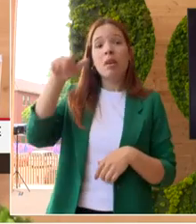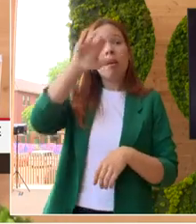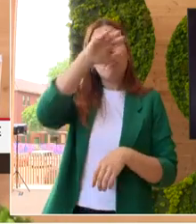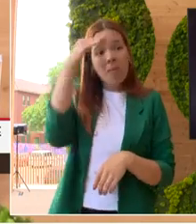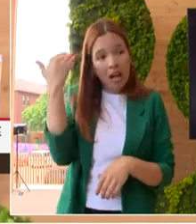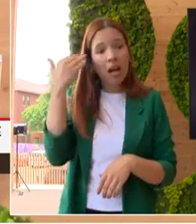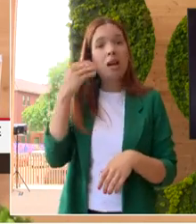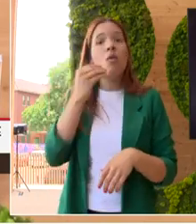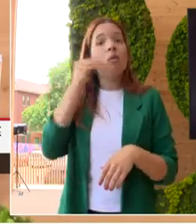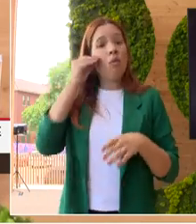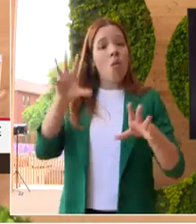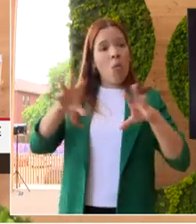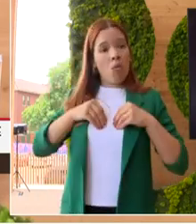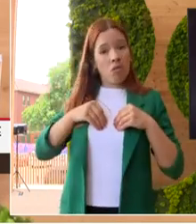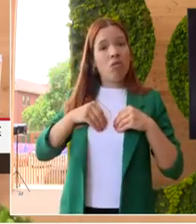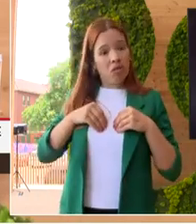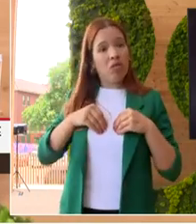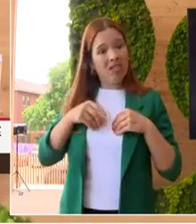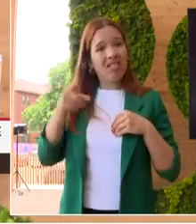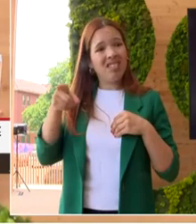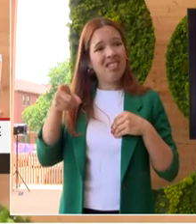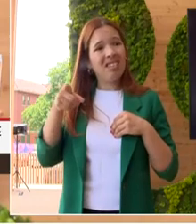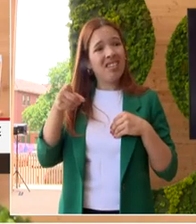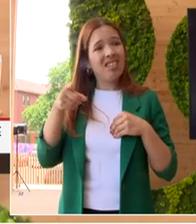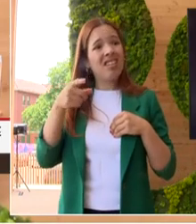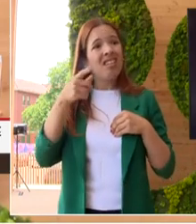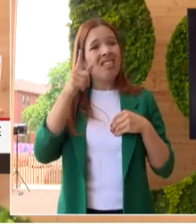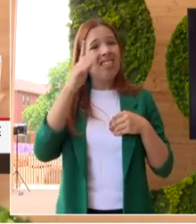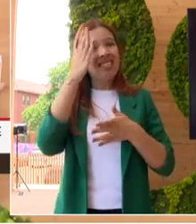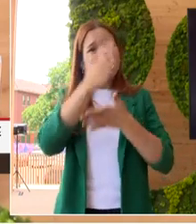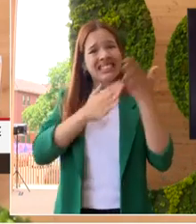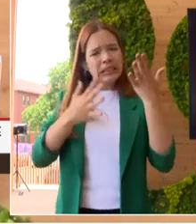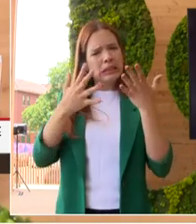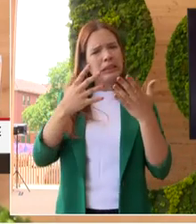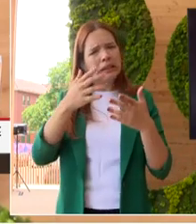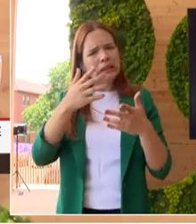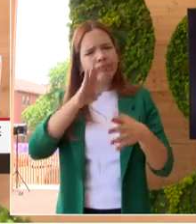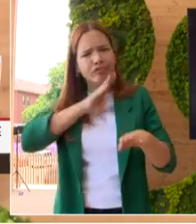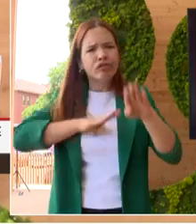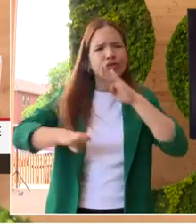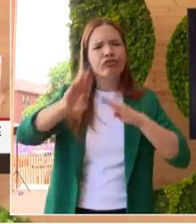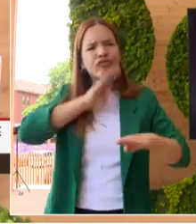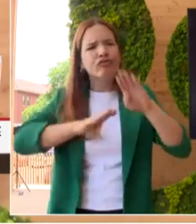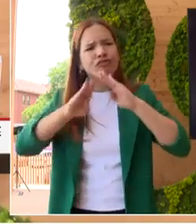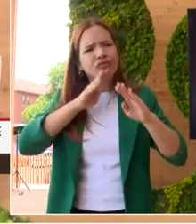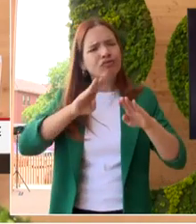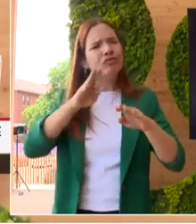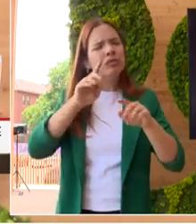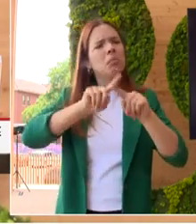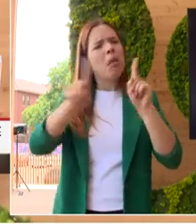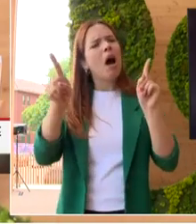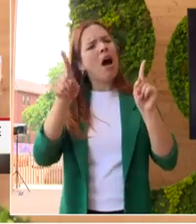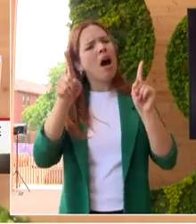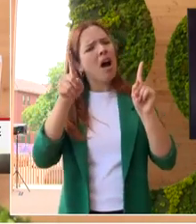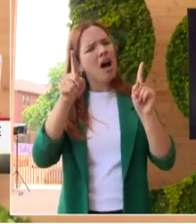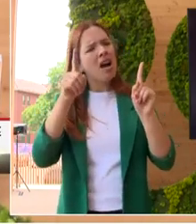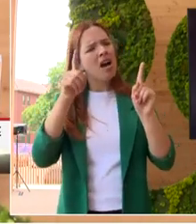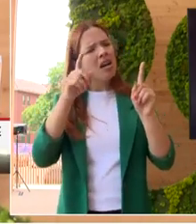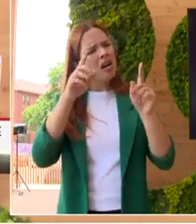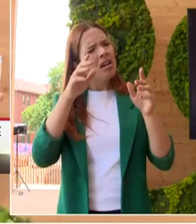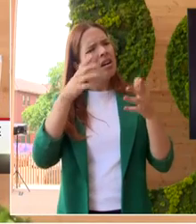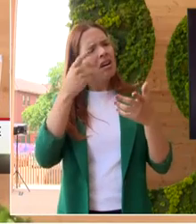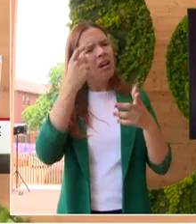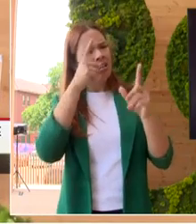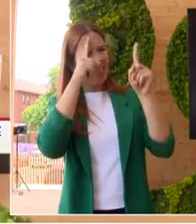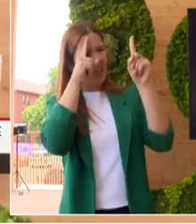America. And most don't make it, not because they don't have great ideas or don't have ambition, but some don't make it because of lack